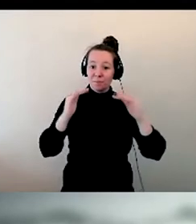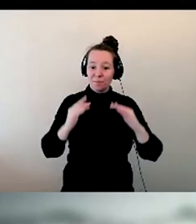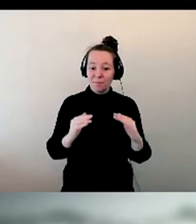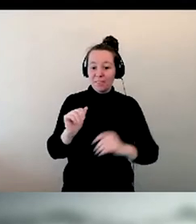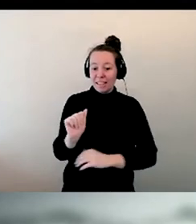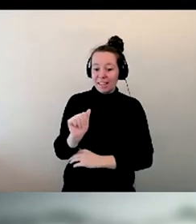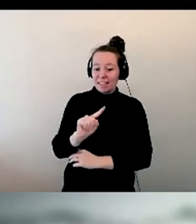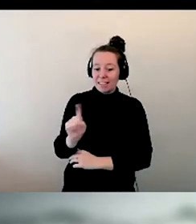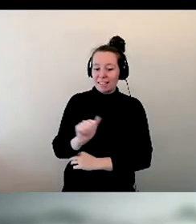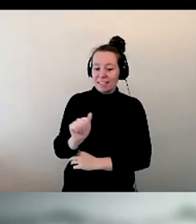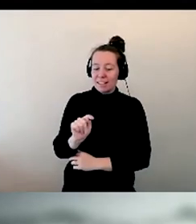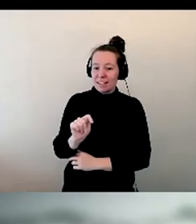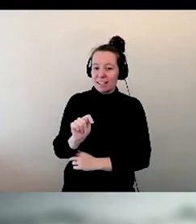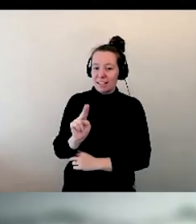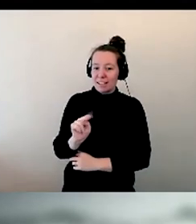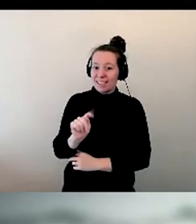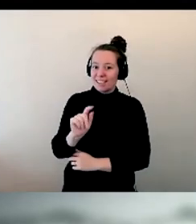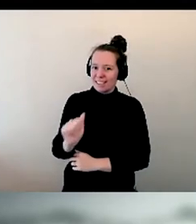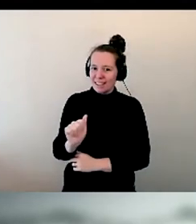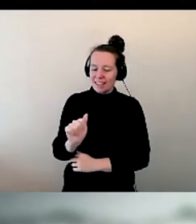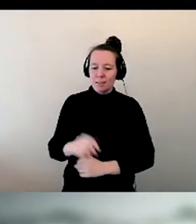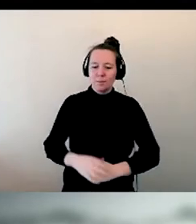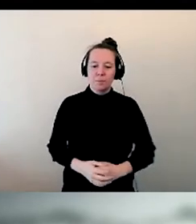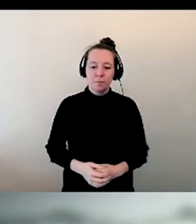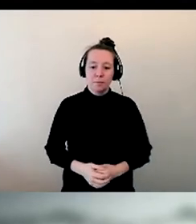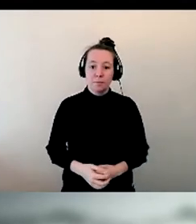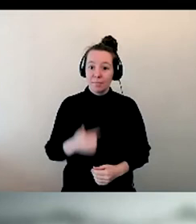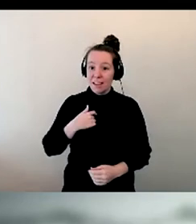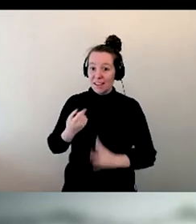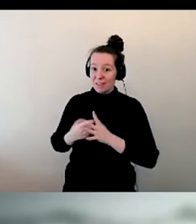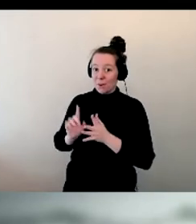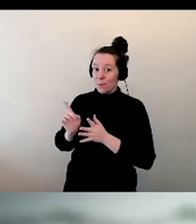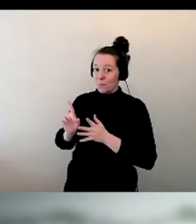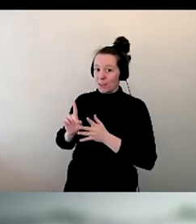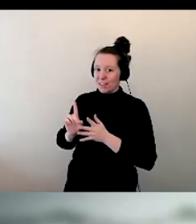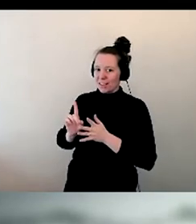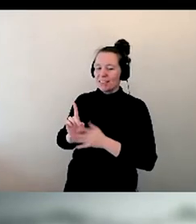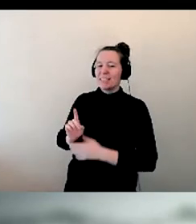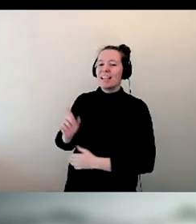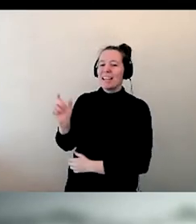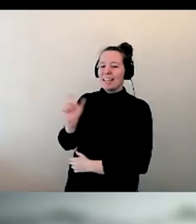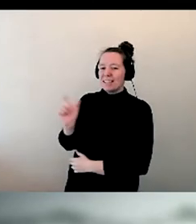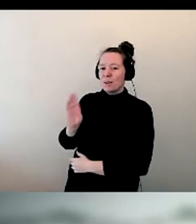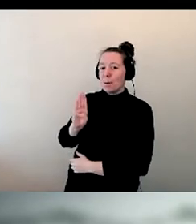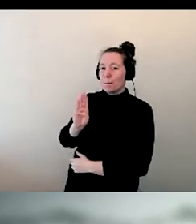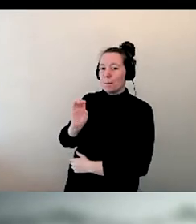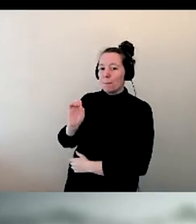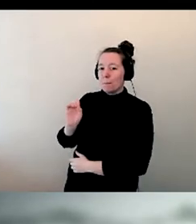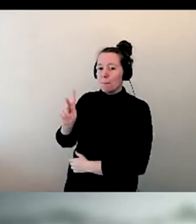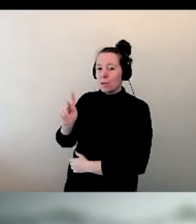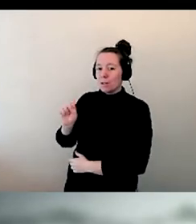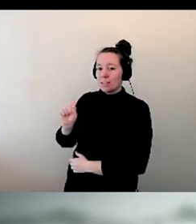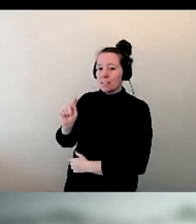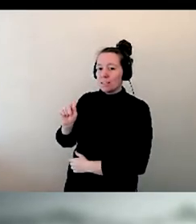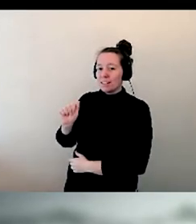Azanta? Yeah, I actually started off on Bookstagram first, on Book Instagram, and I